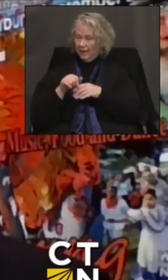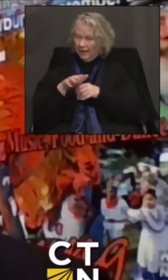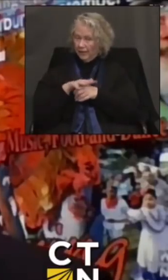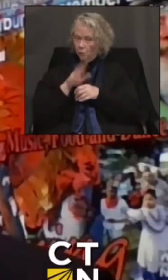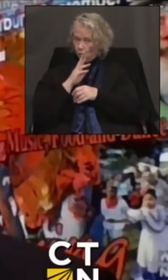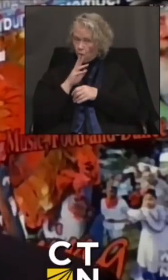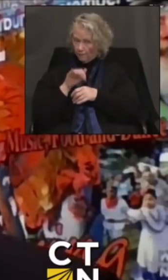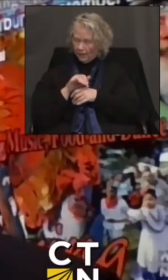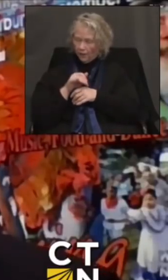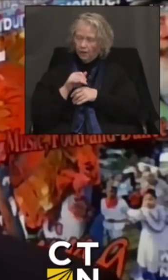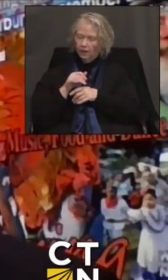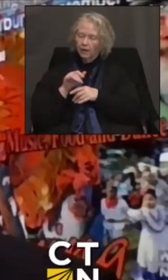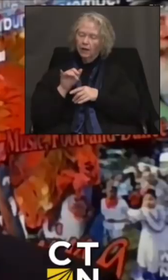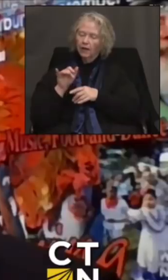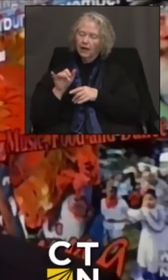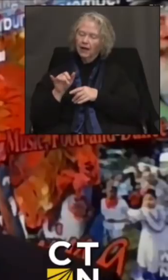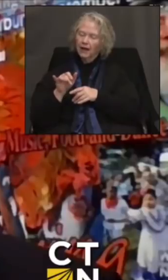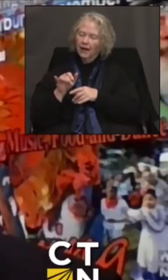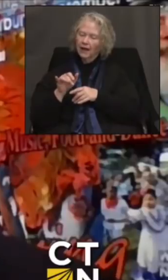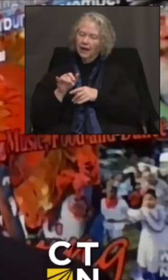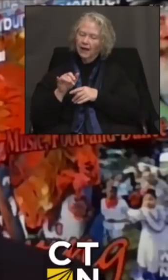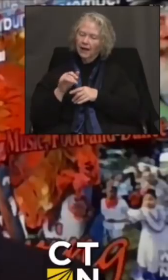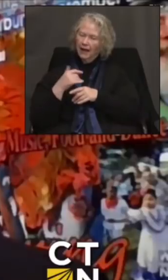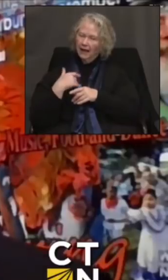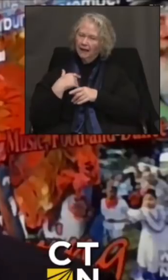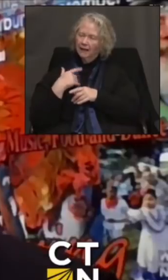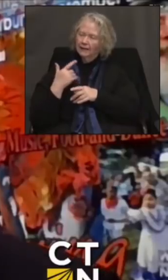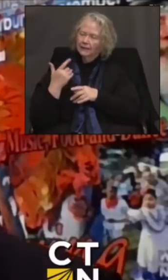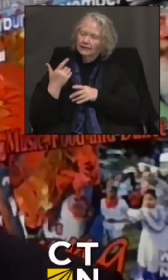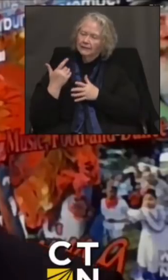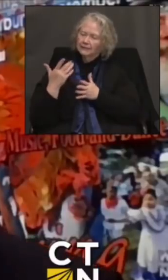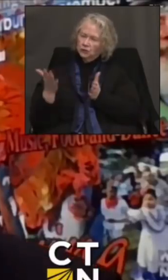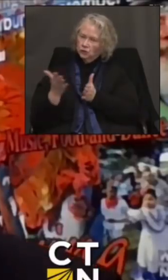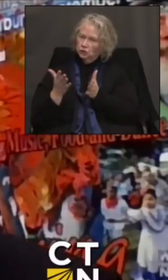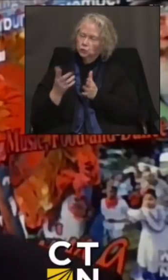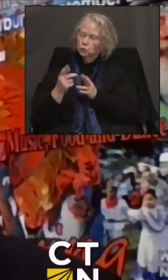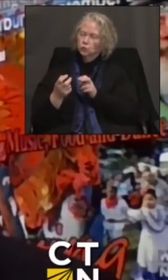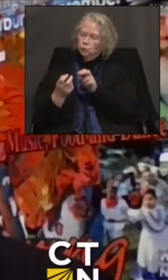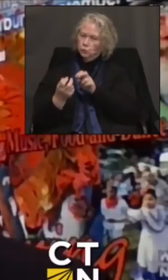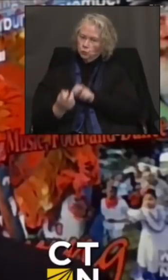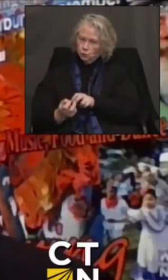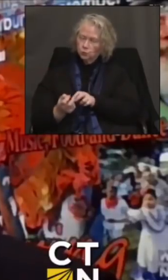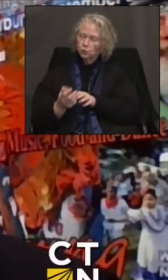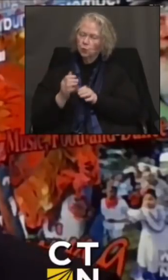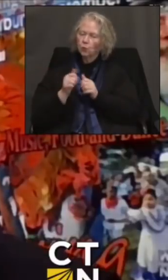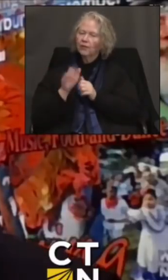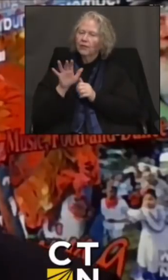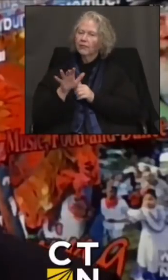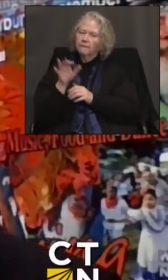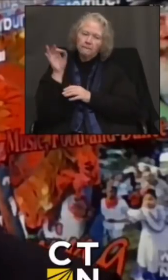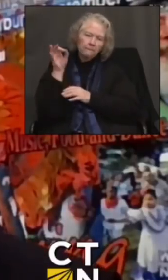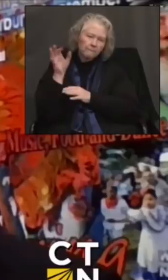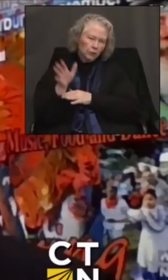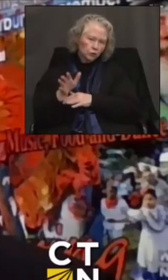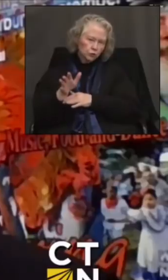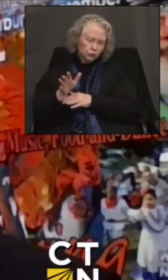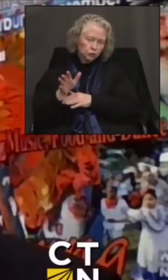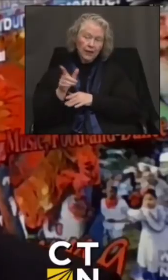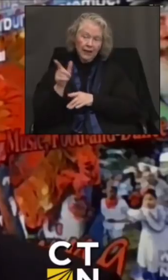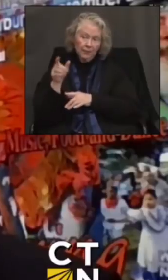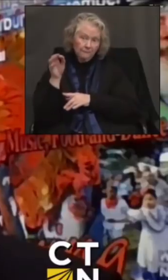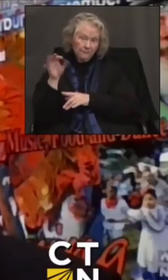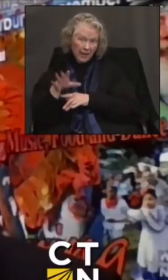is really having a sit-down conversation with pastors and actually having the